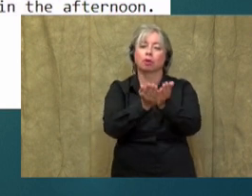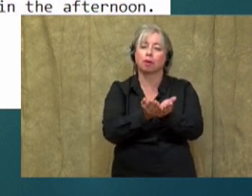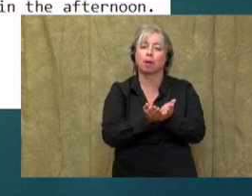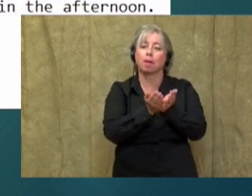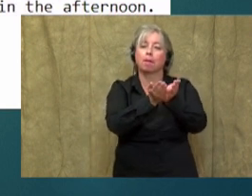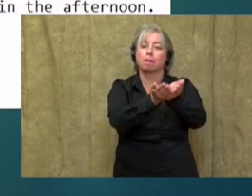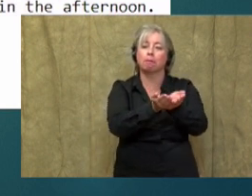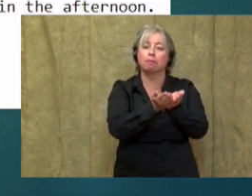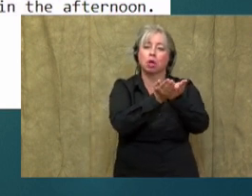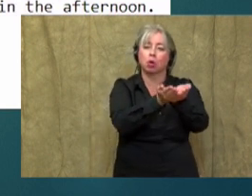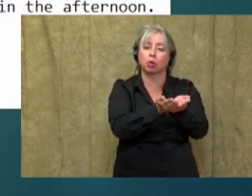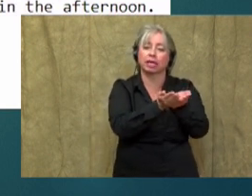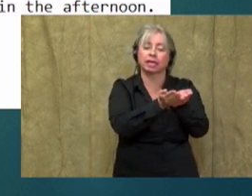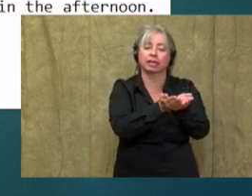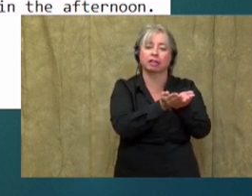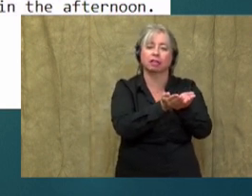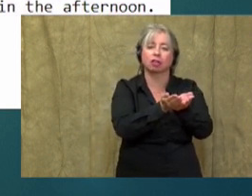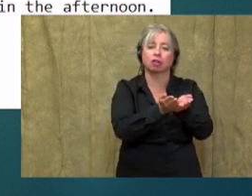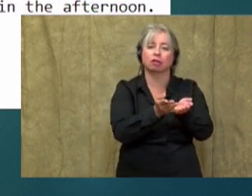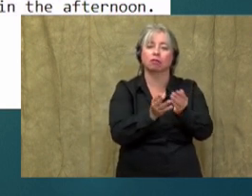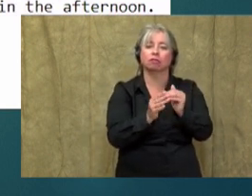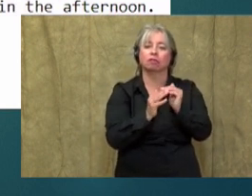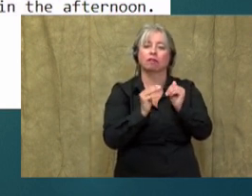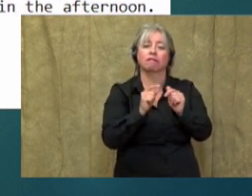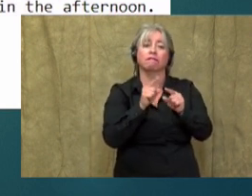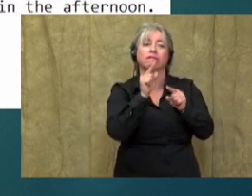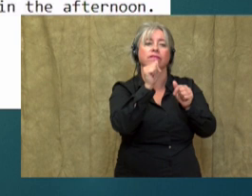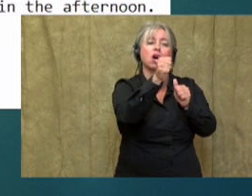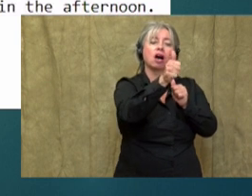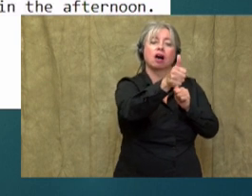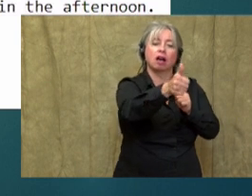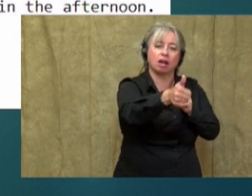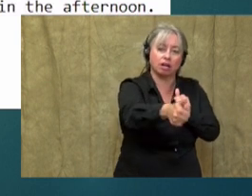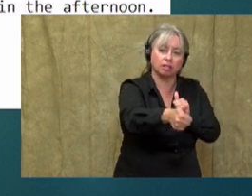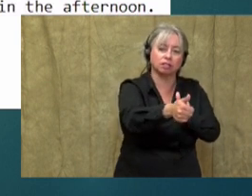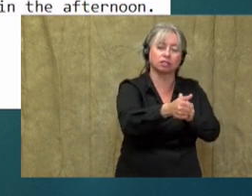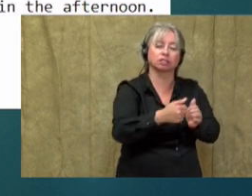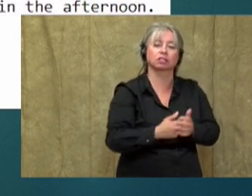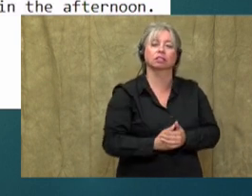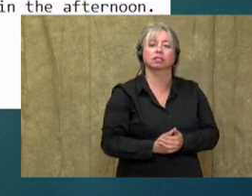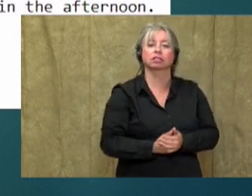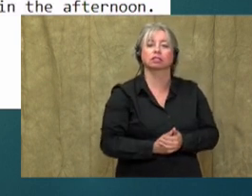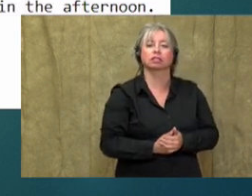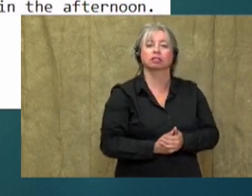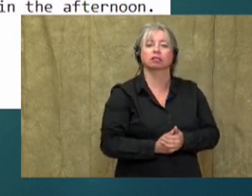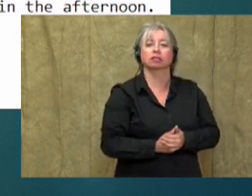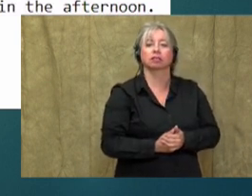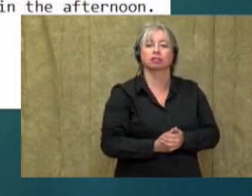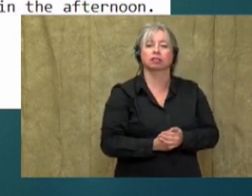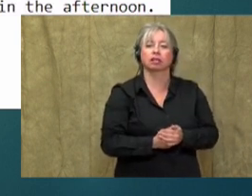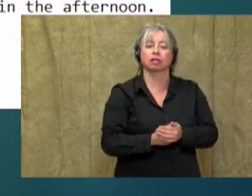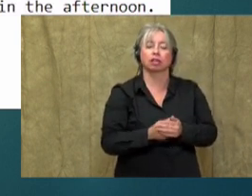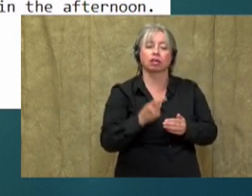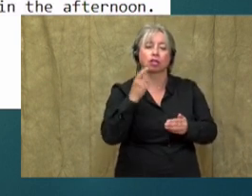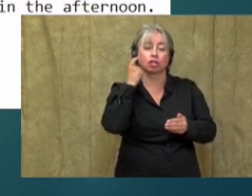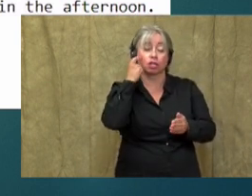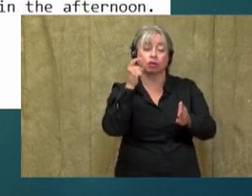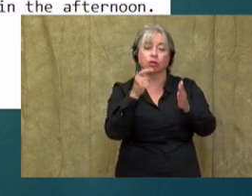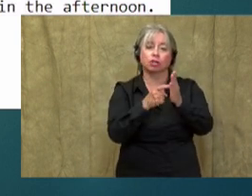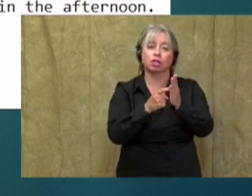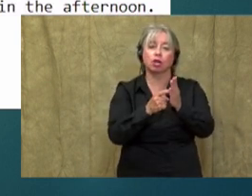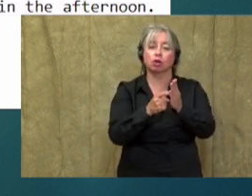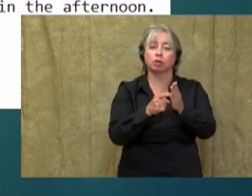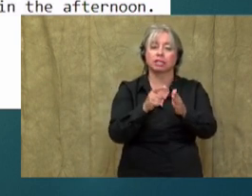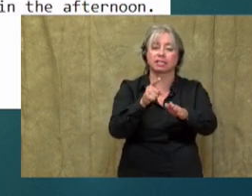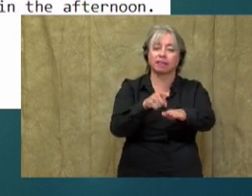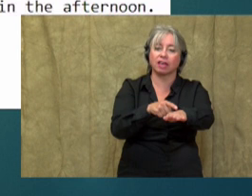as important as inshore, but if you're going offshore, you're looking at the wavelength of the